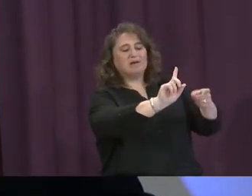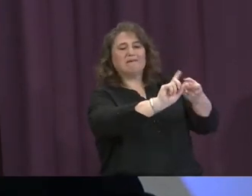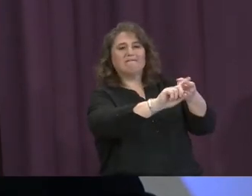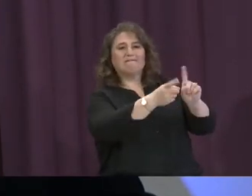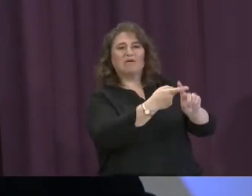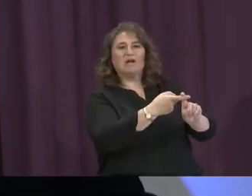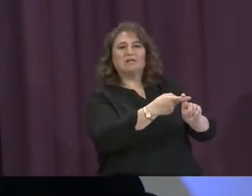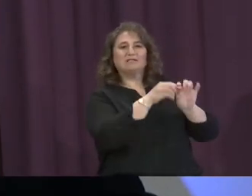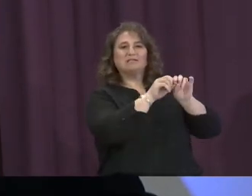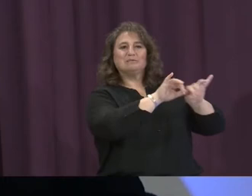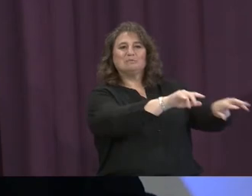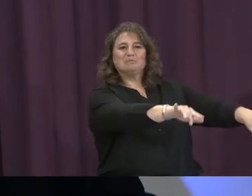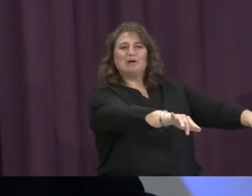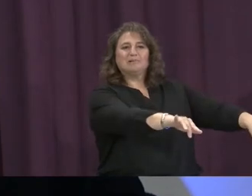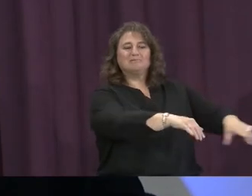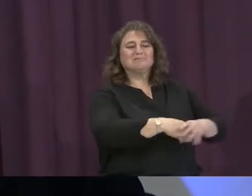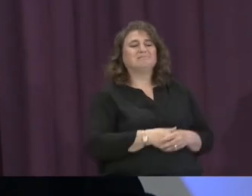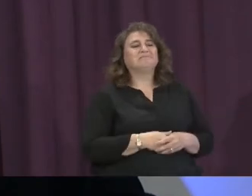just